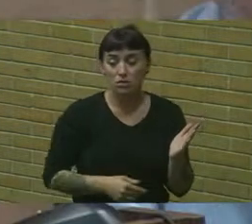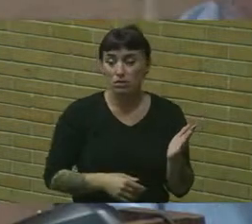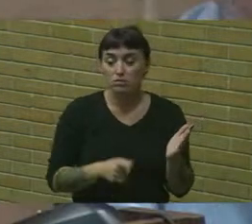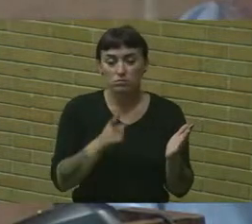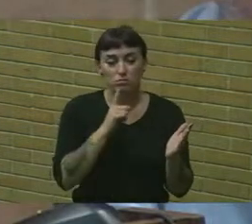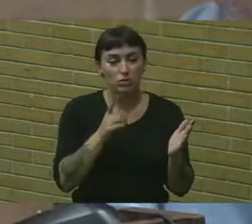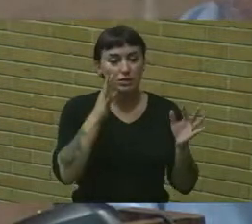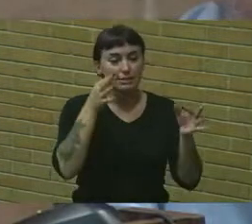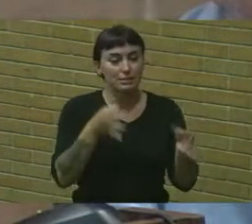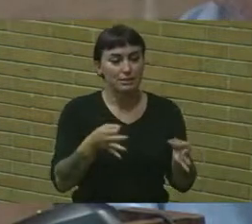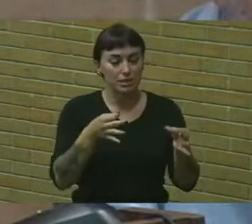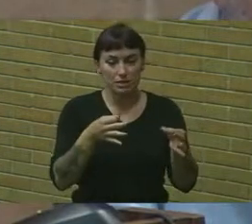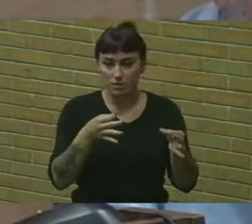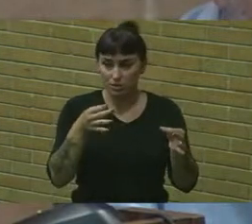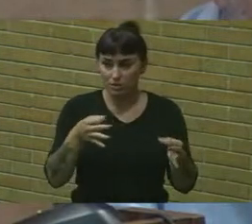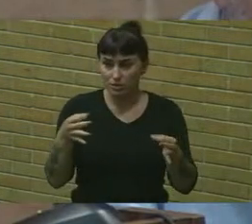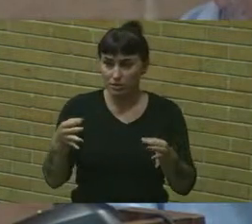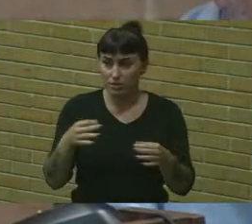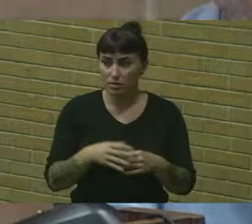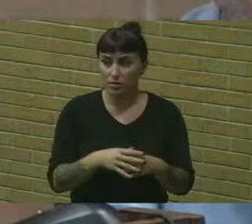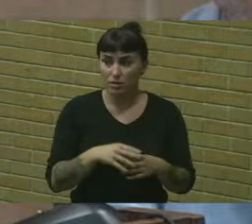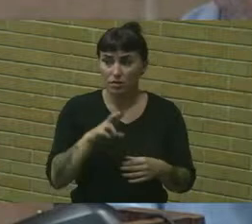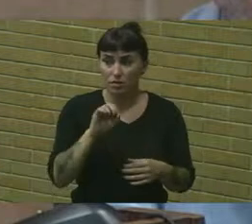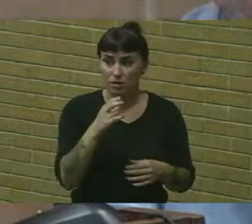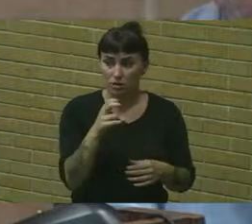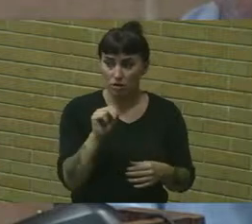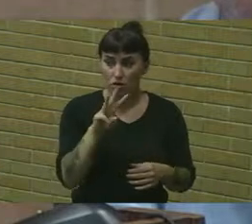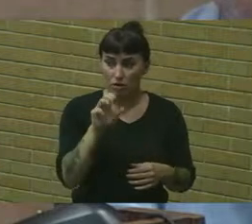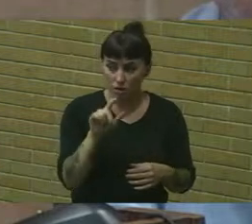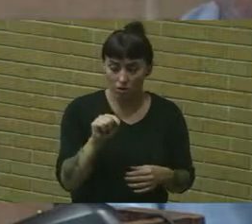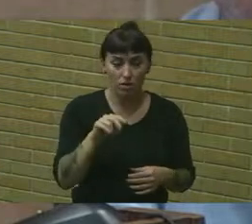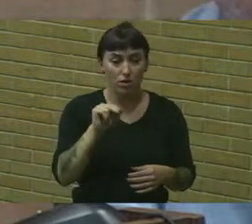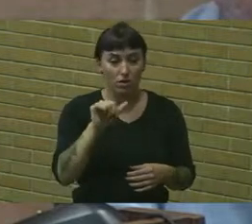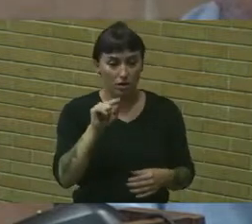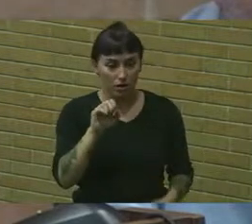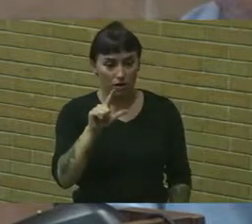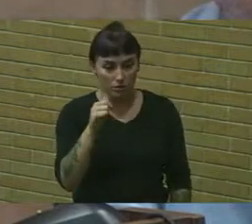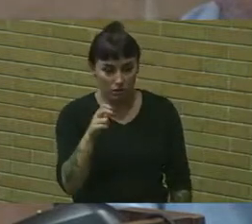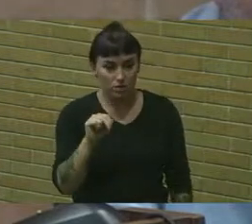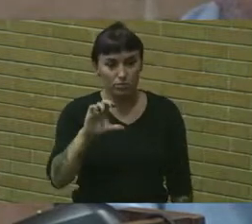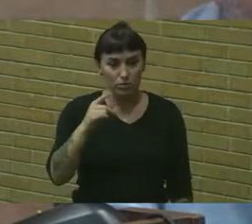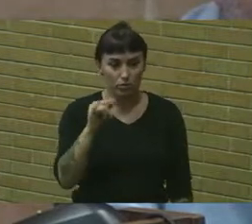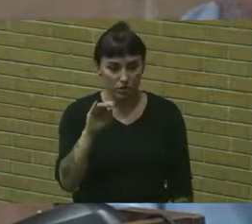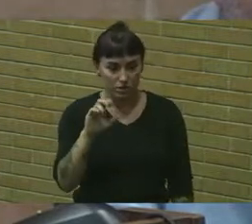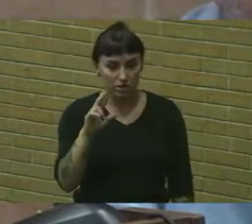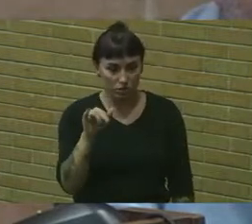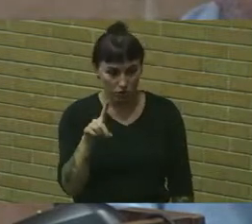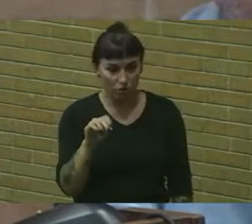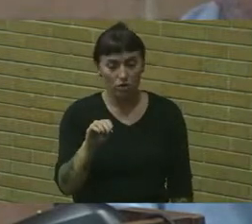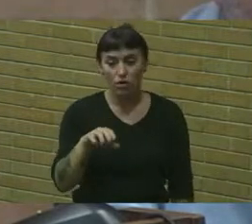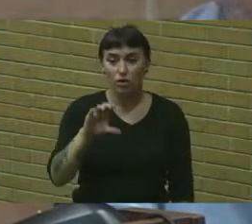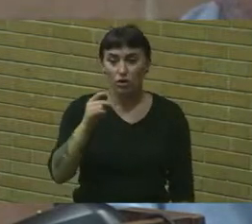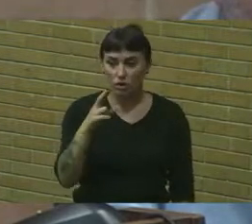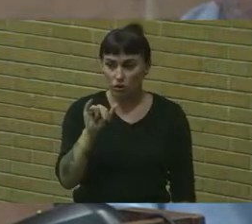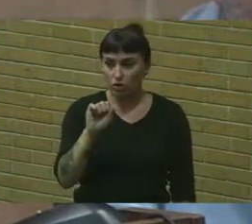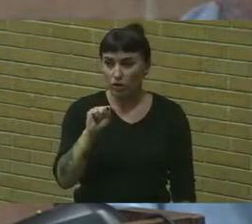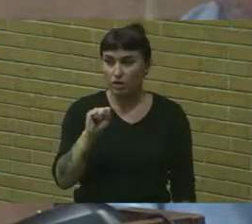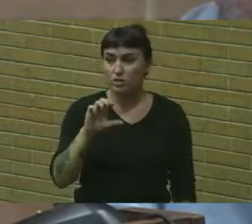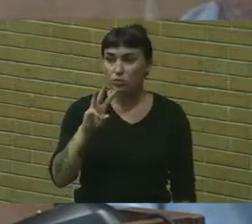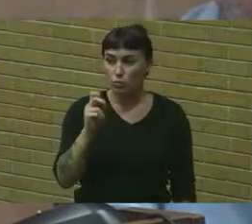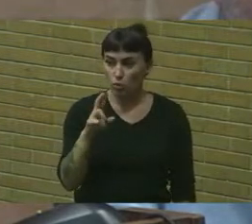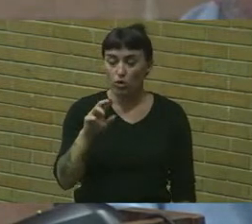there are decision makers: Robin Wilt, Nate Salzman, Christine Corrado, Christopher Warner, William